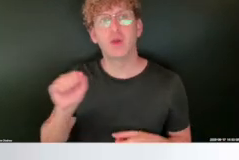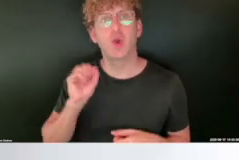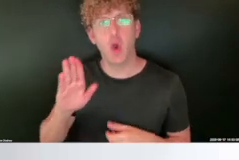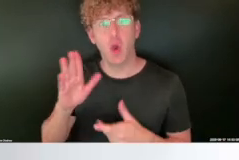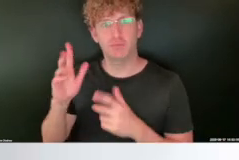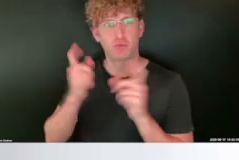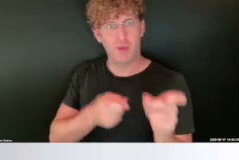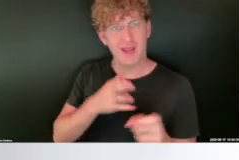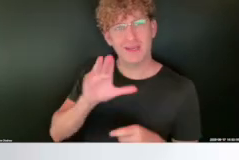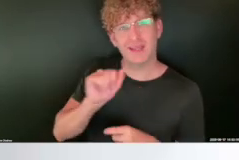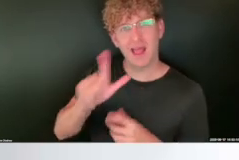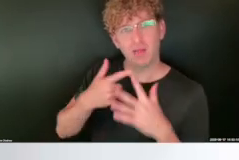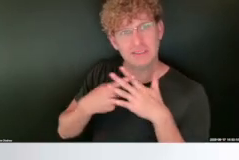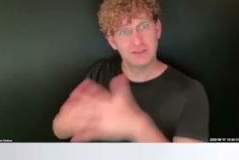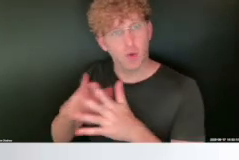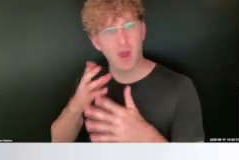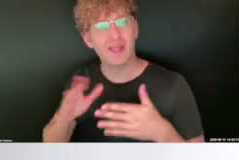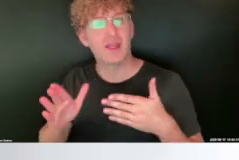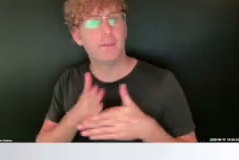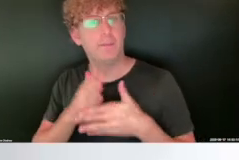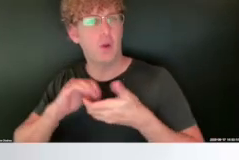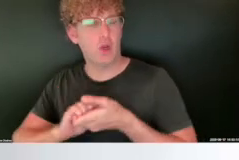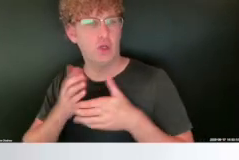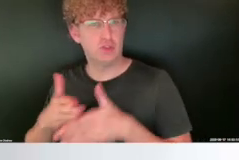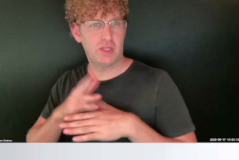Strategies. Next slide, please.